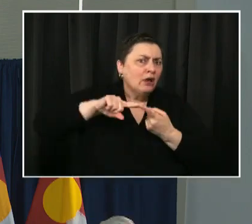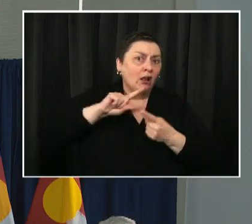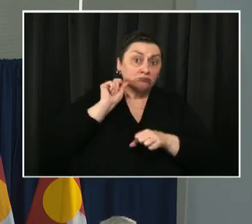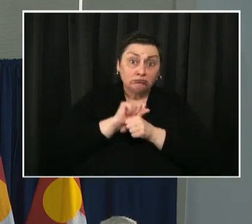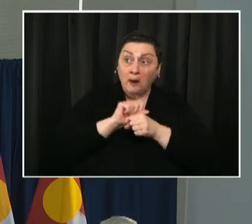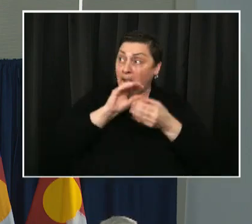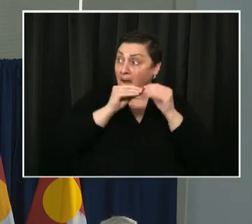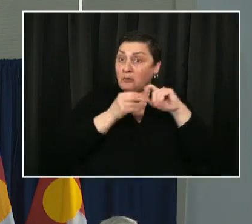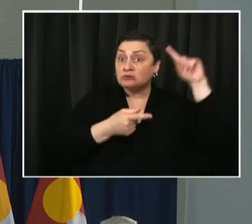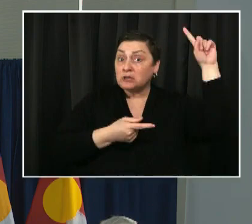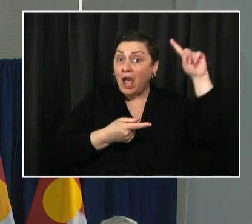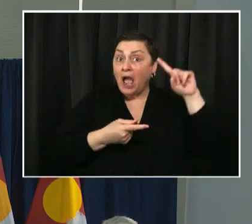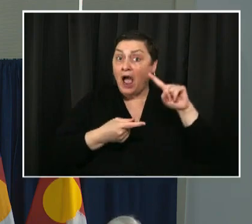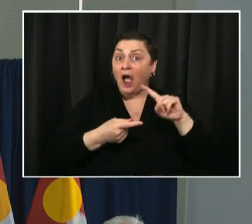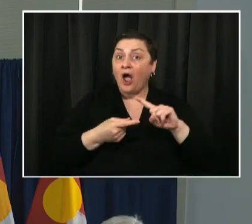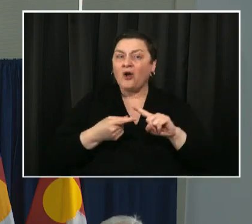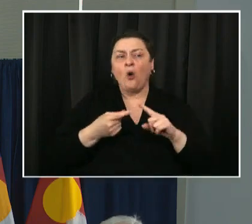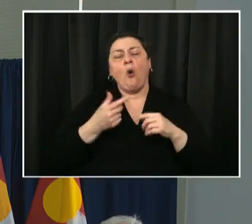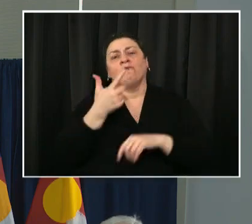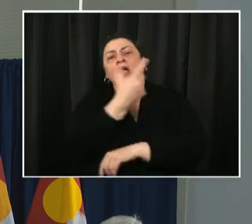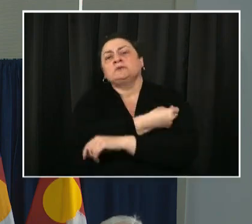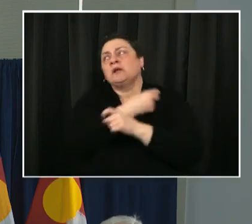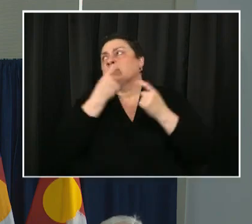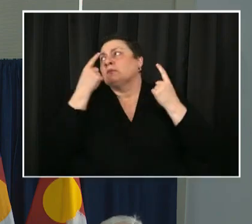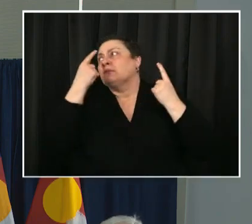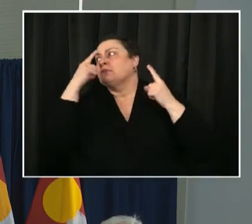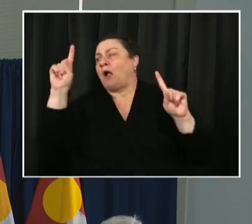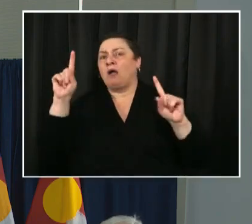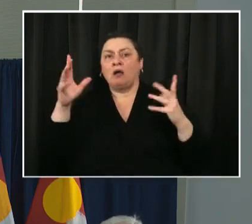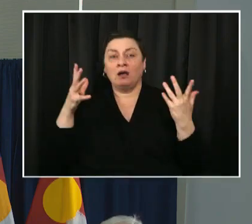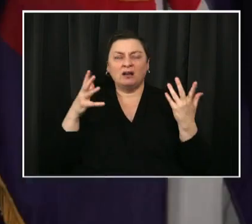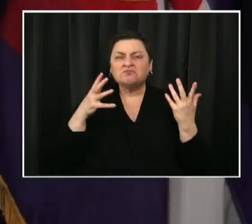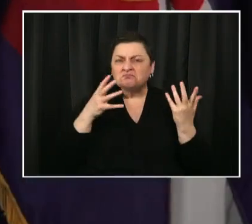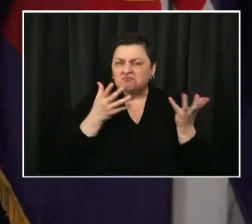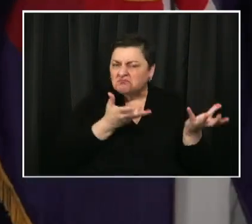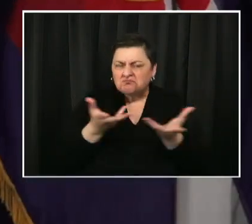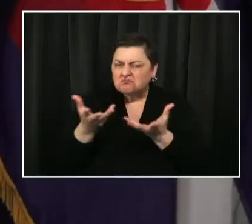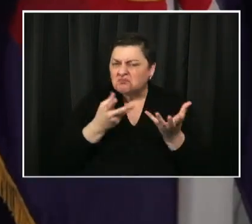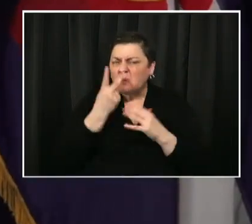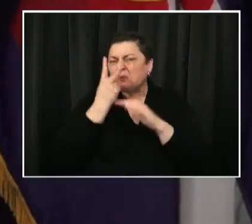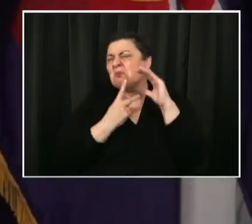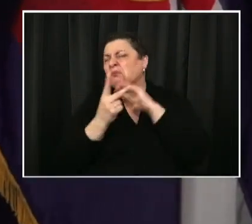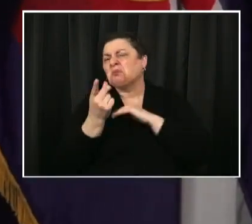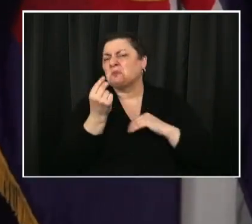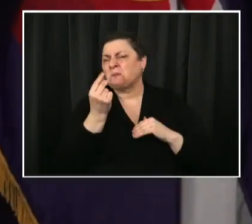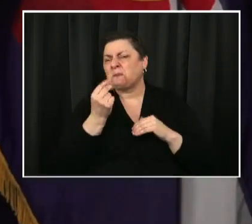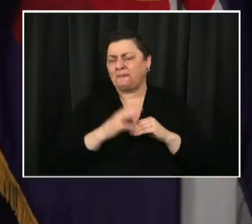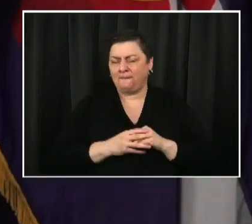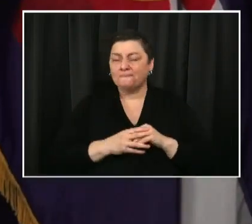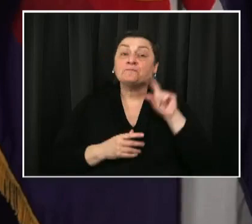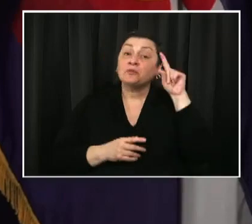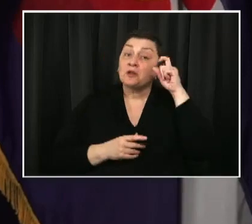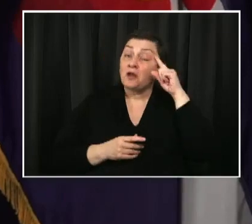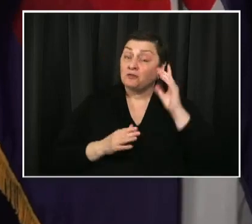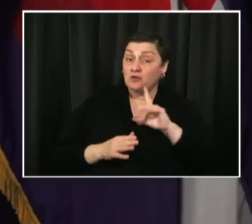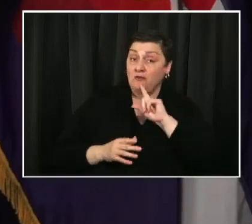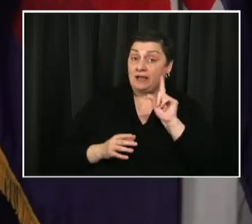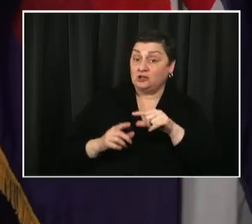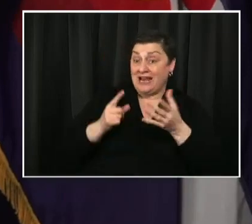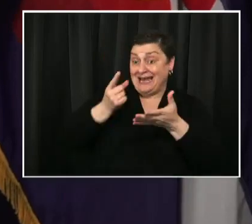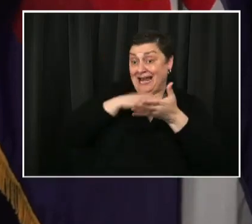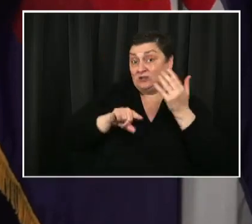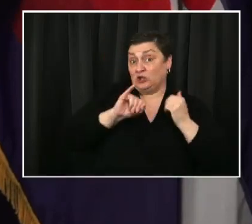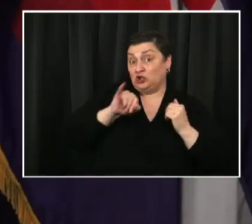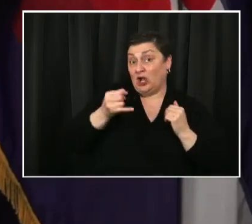with the Johnson & Johnson vaccines or any vaccines coming into state? Yeah, so the quantity of Johnson & Johnson next week is only